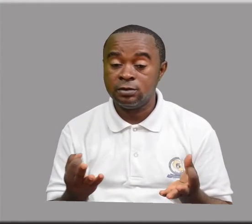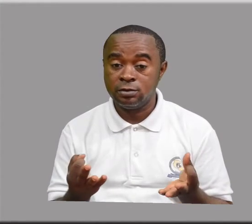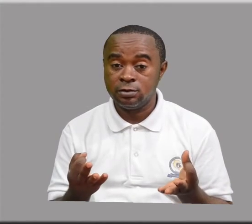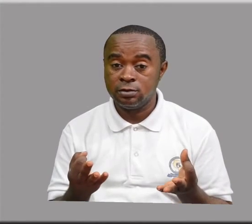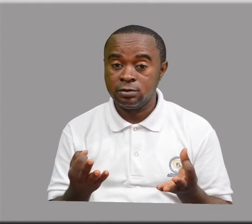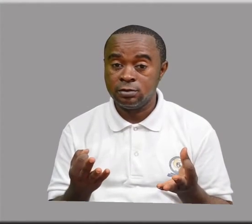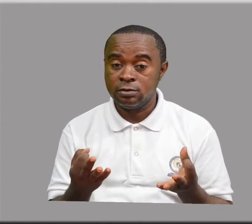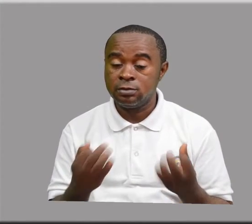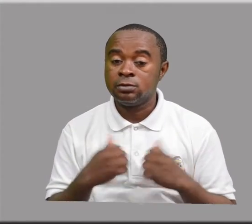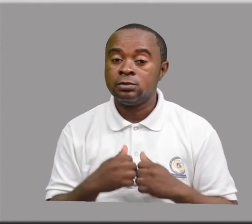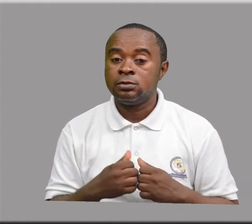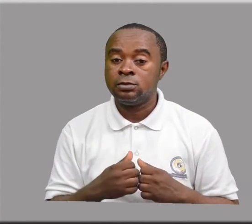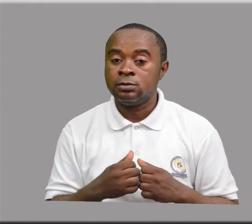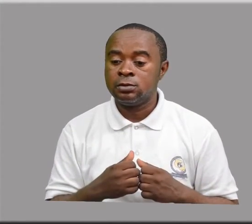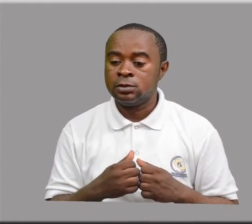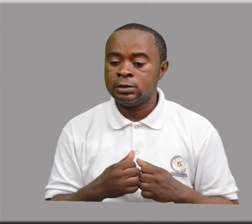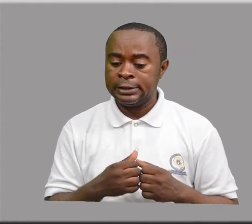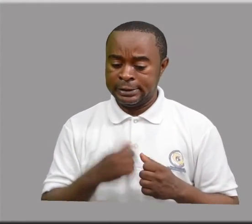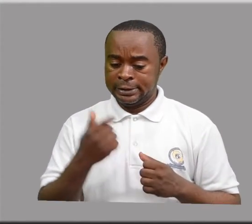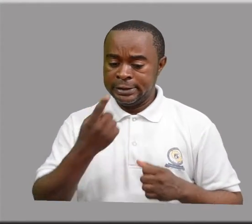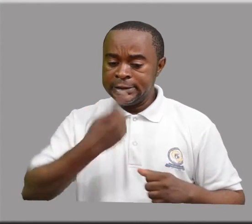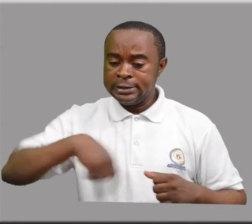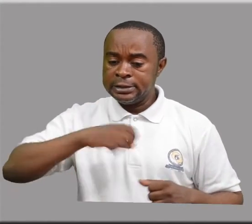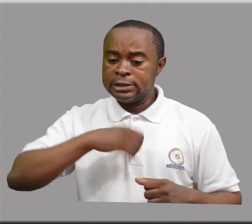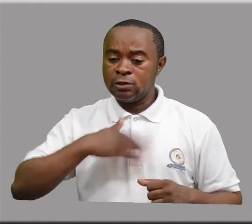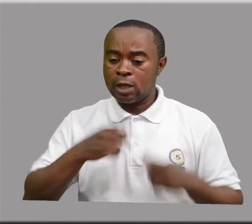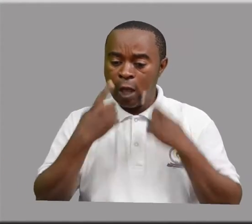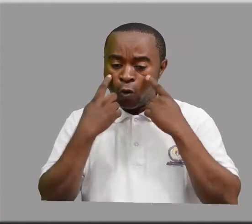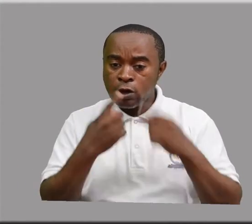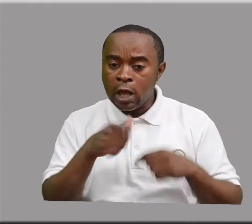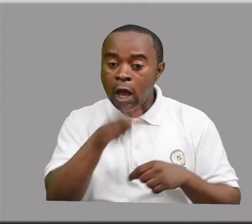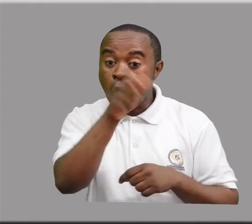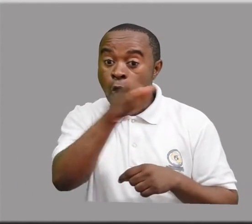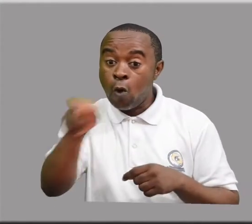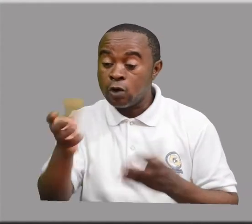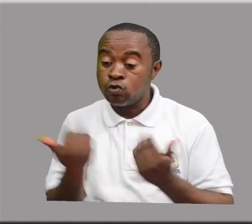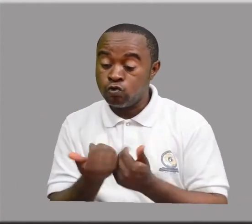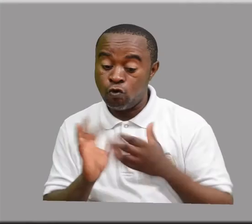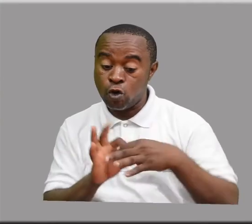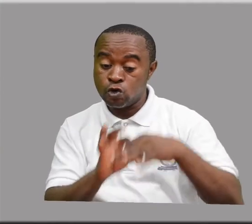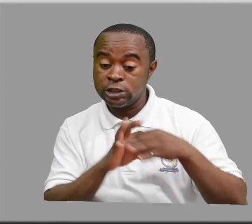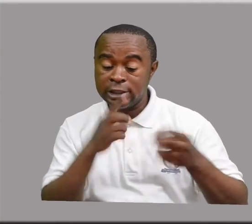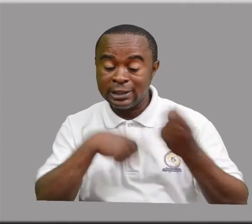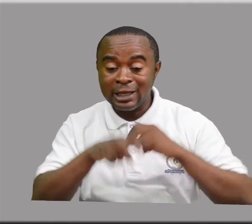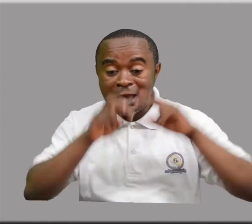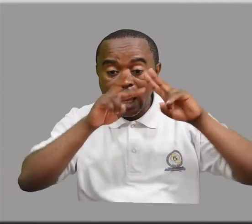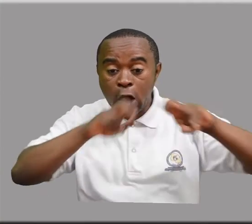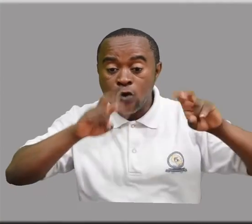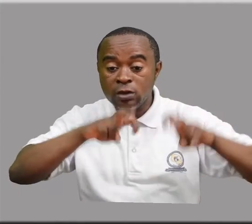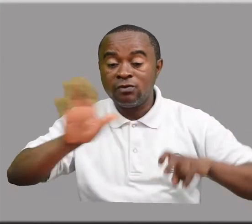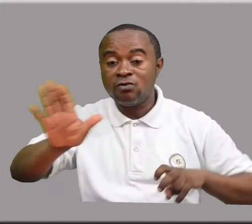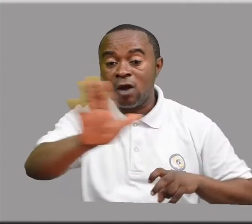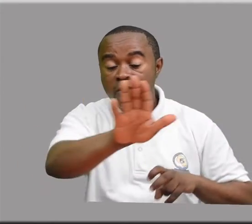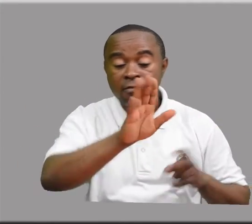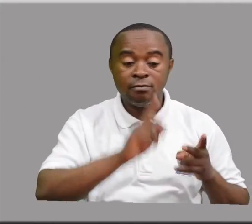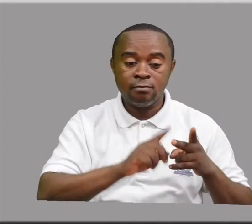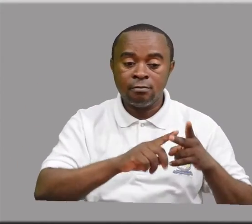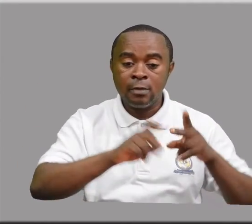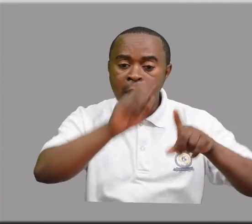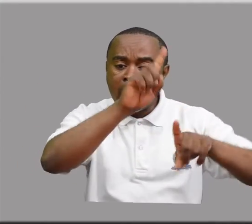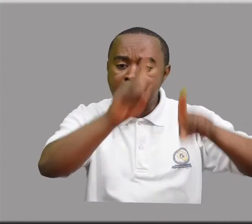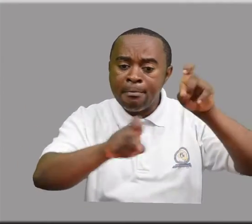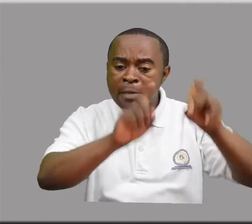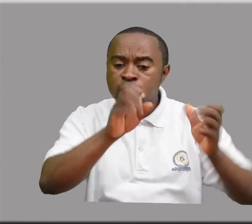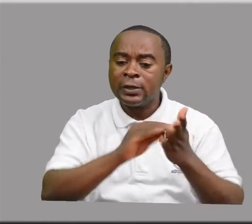First of all, we want to see the people that were involved in the research and the questions